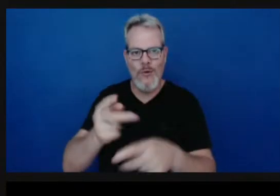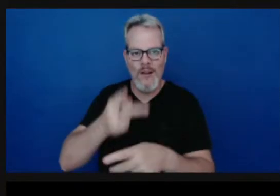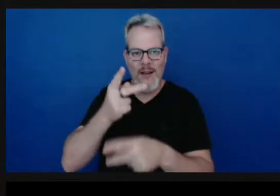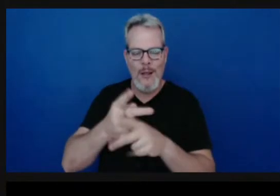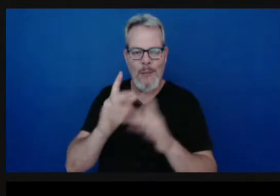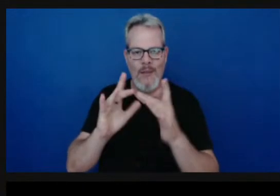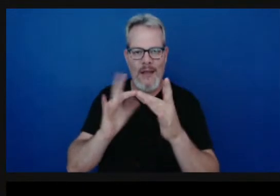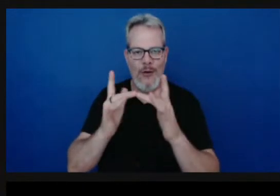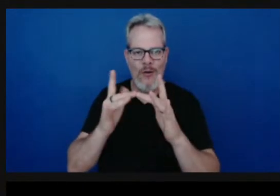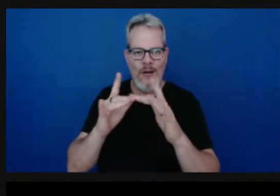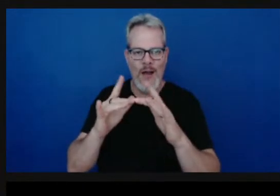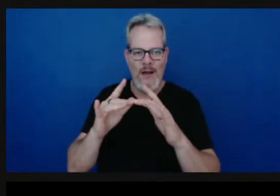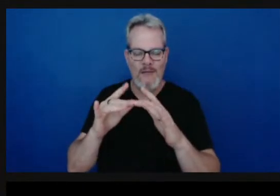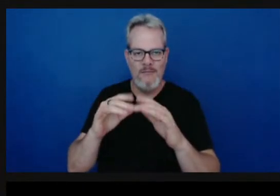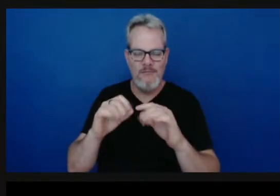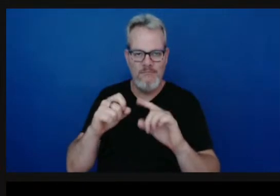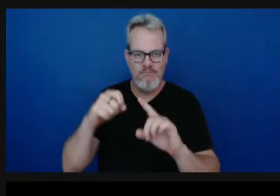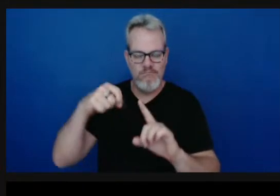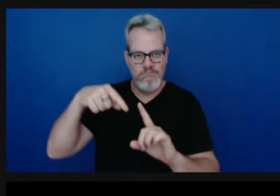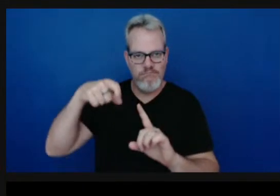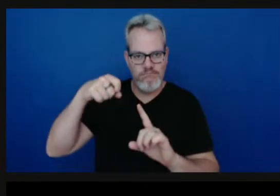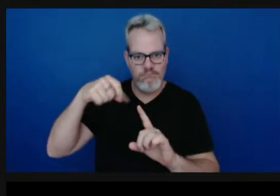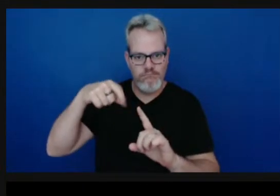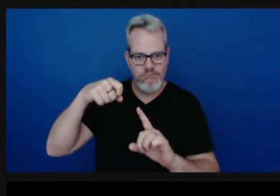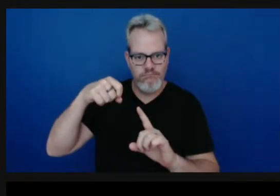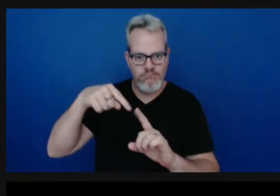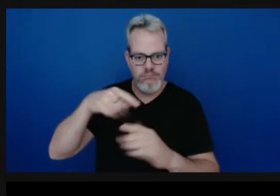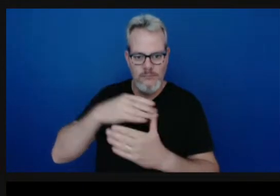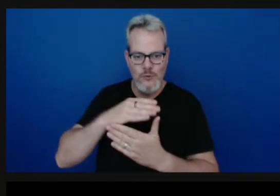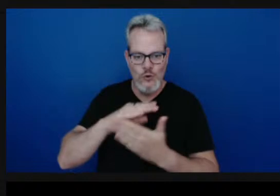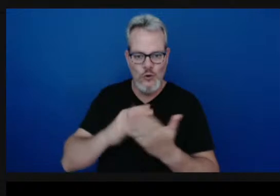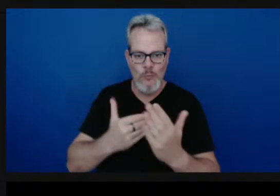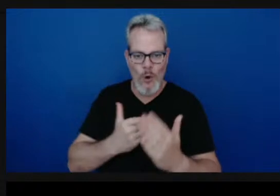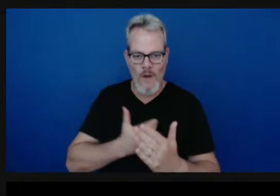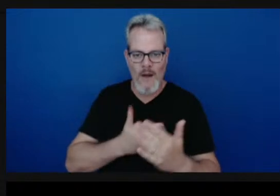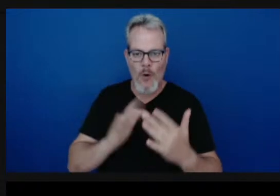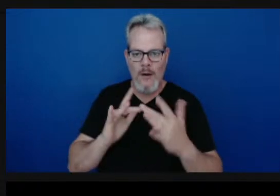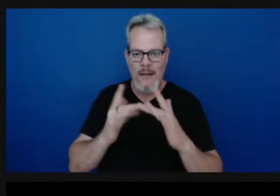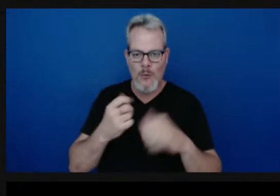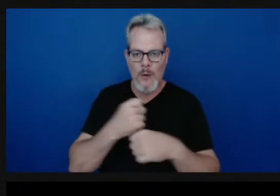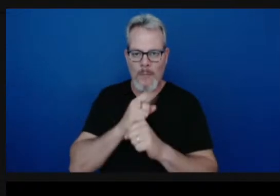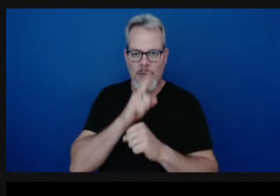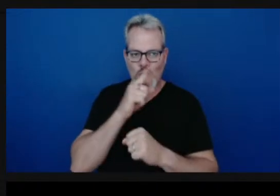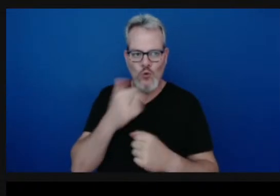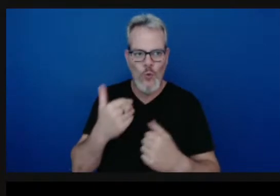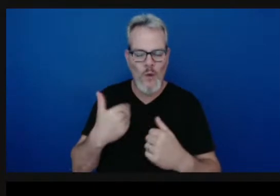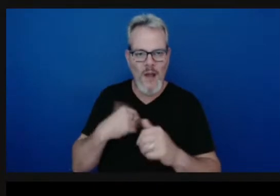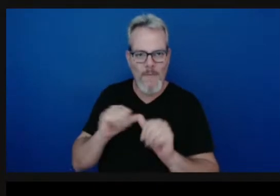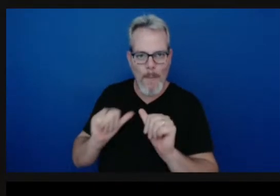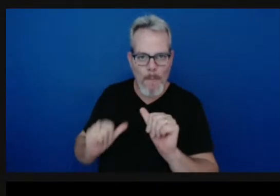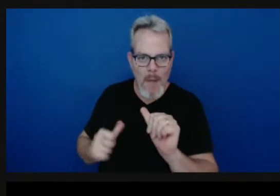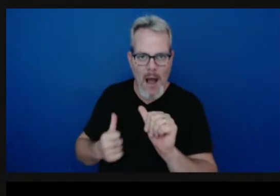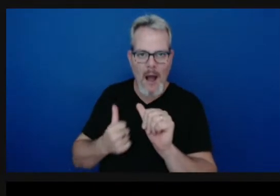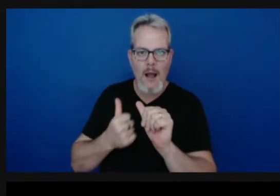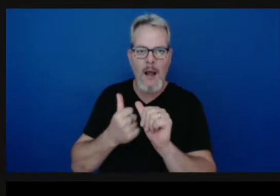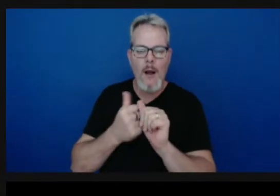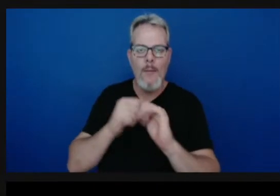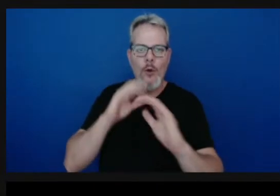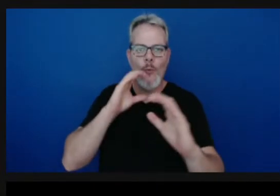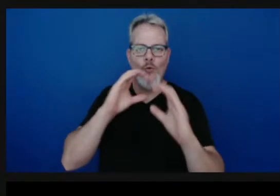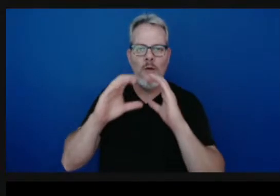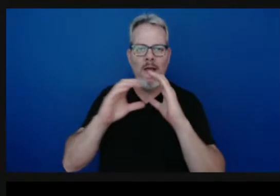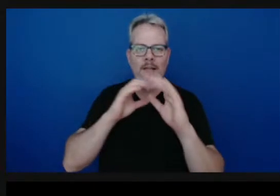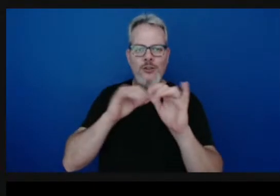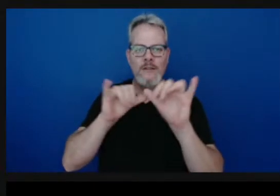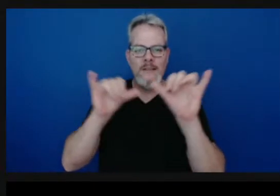Yeah, so part of our network building work is making sure we have backup communication systems and protocols and all of